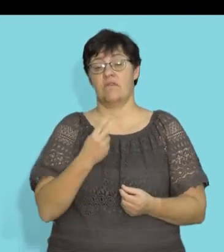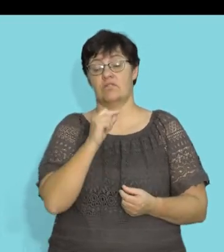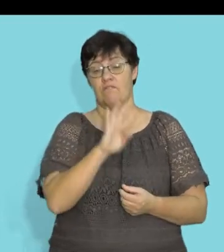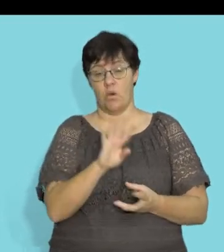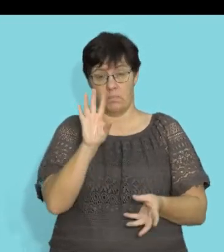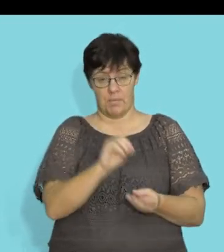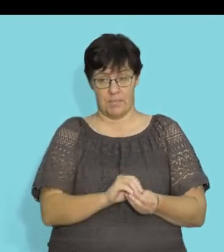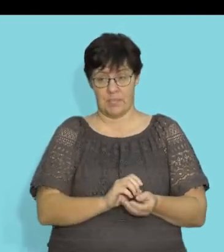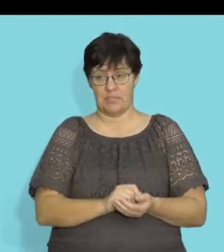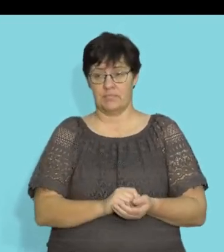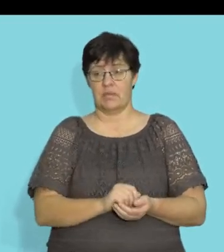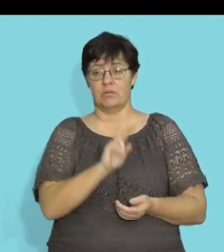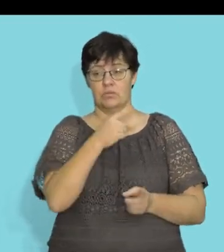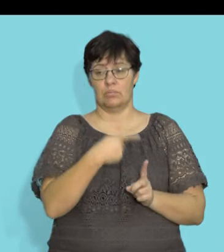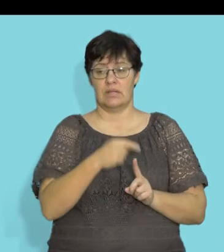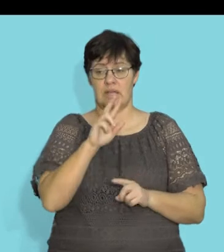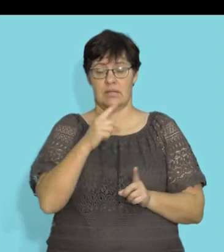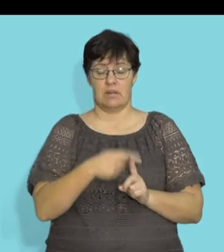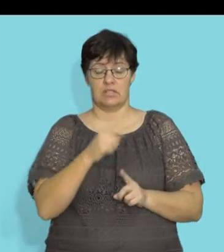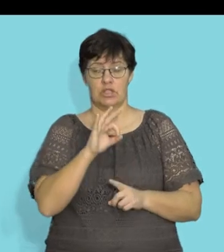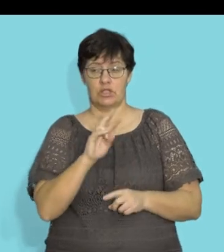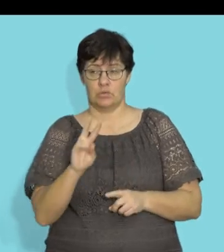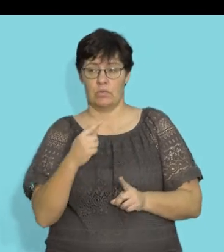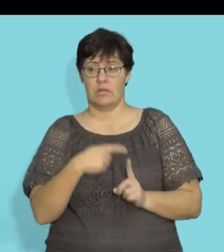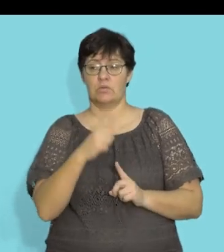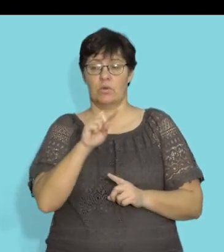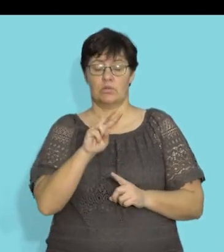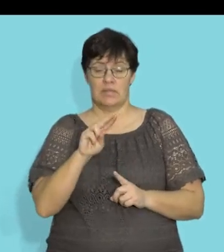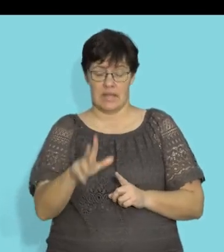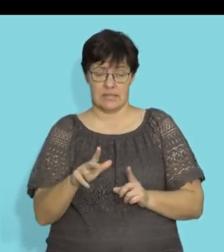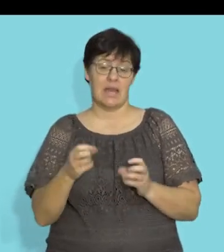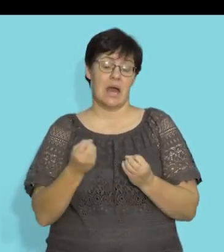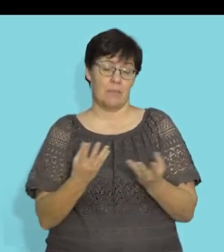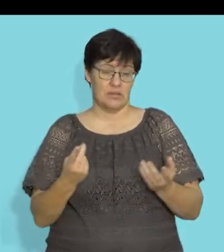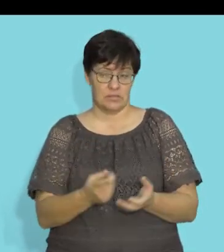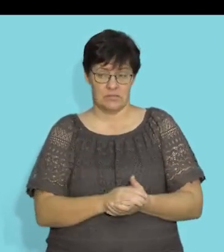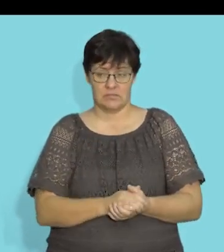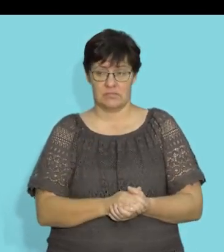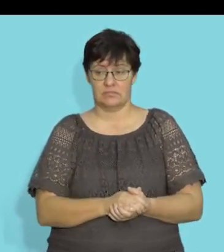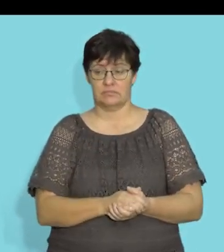first four terms together,